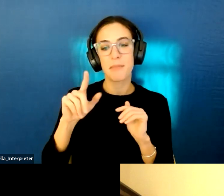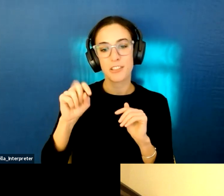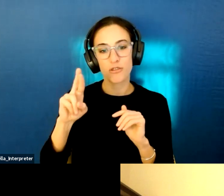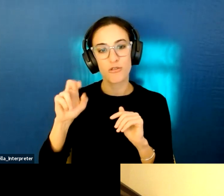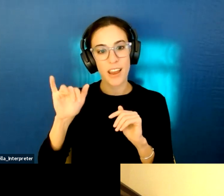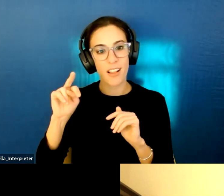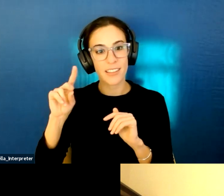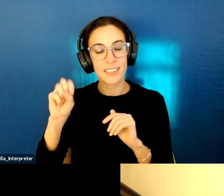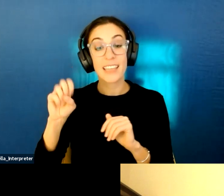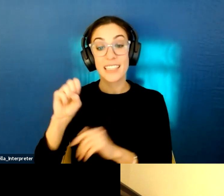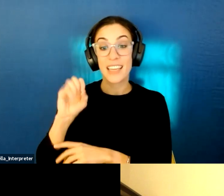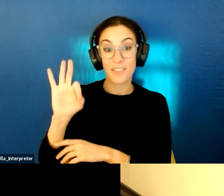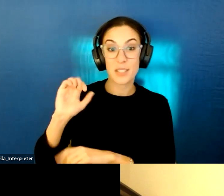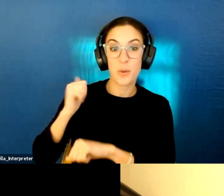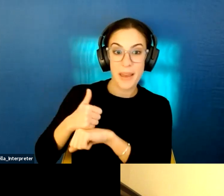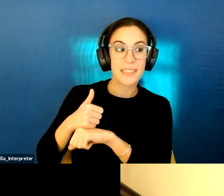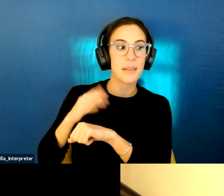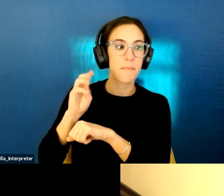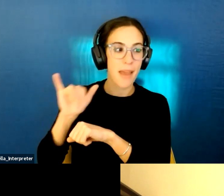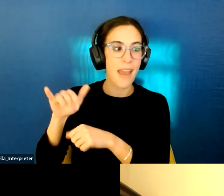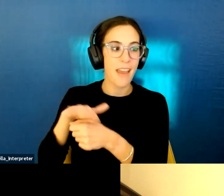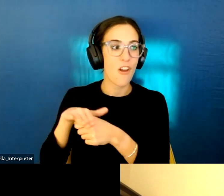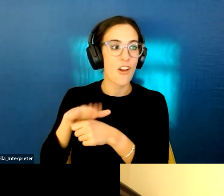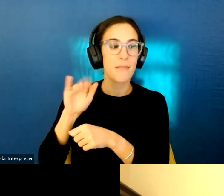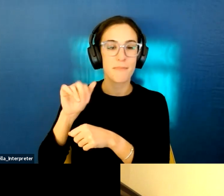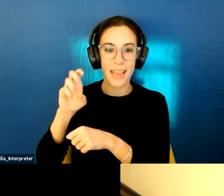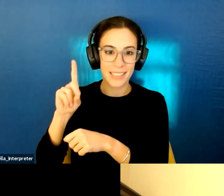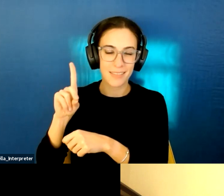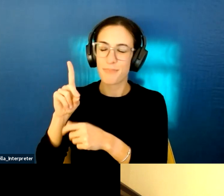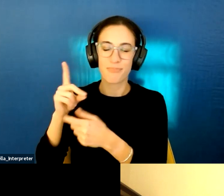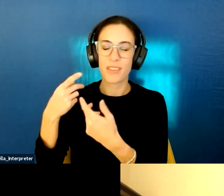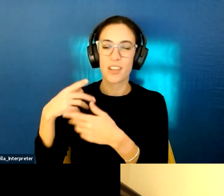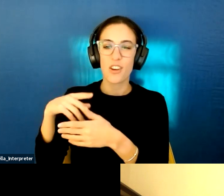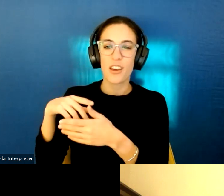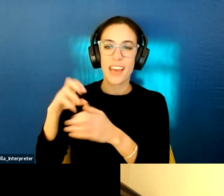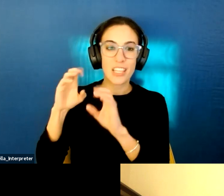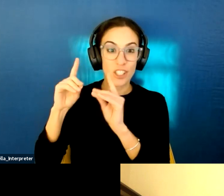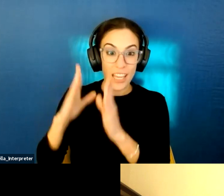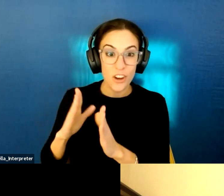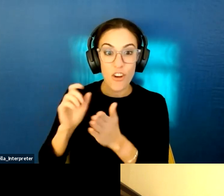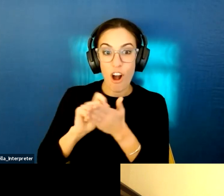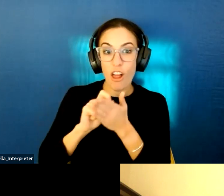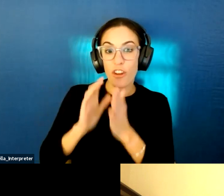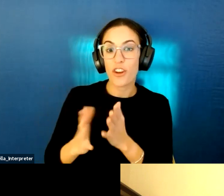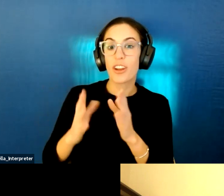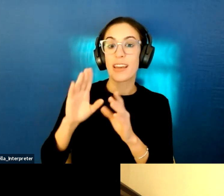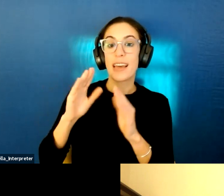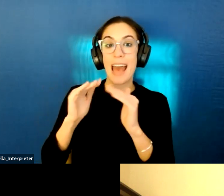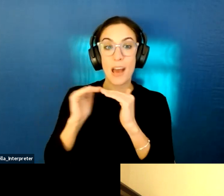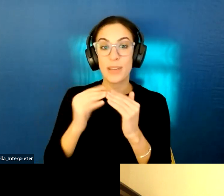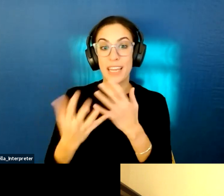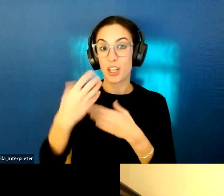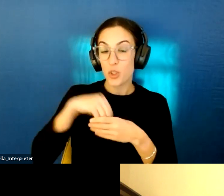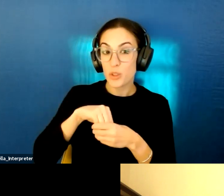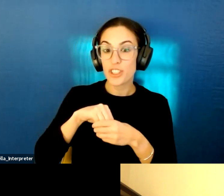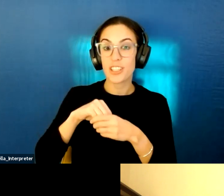San Francisco-based, Bay Area-based educator, author, equity and inclusion consultant, and longtime organizer and